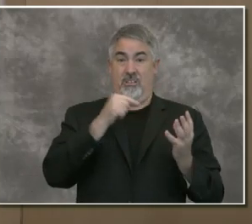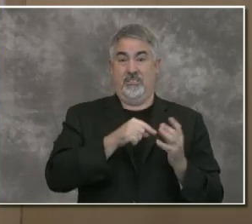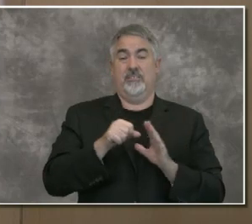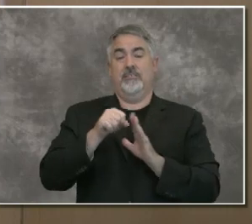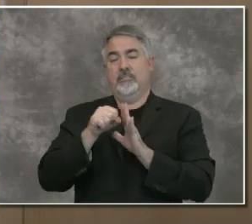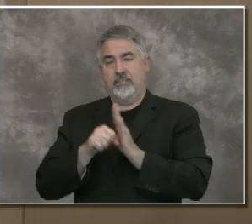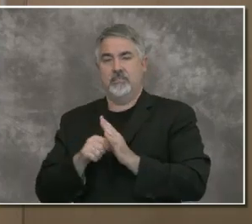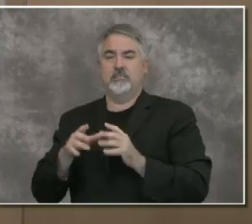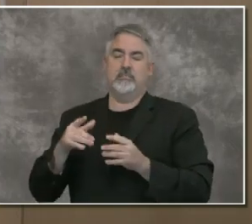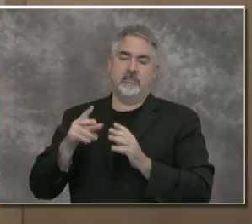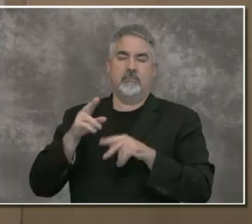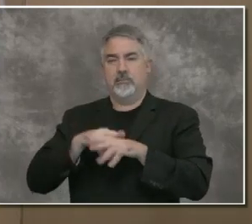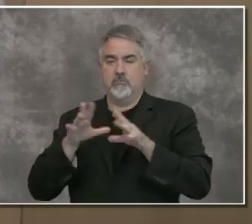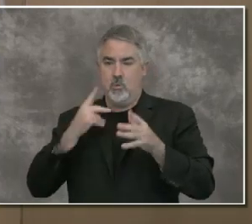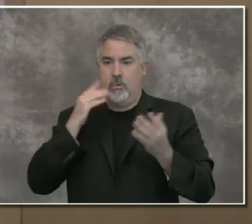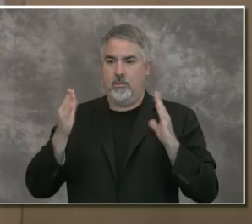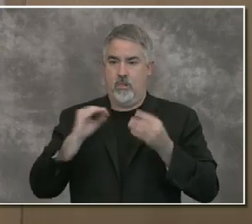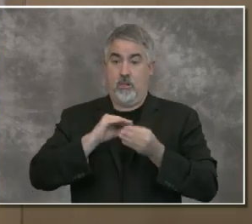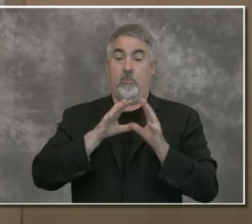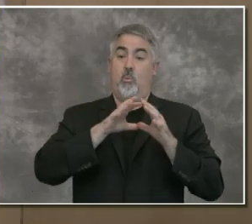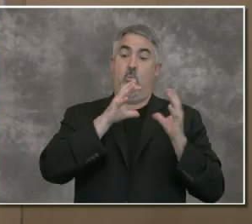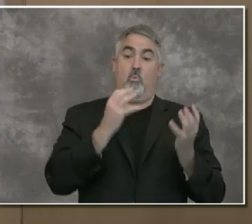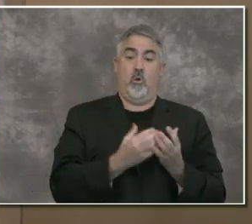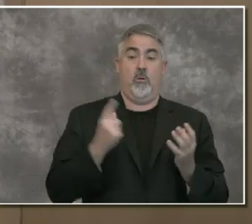globally, today, there are